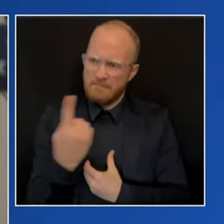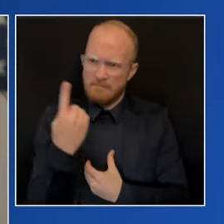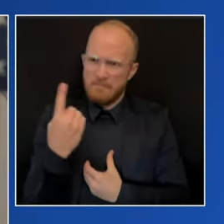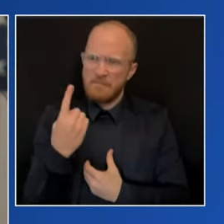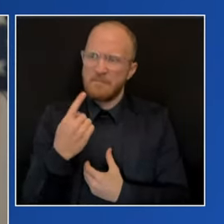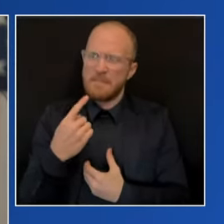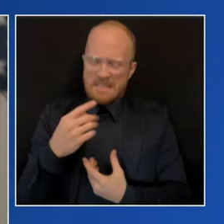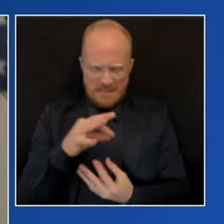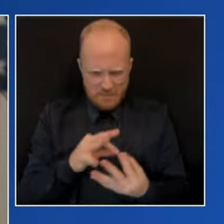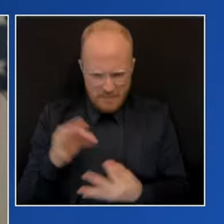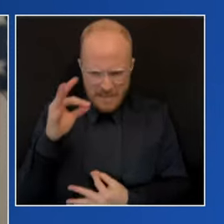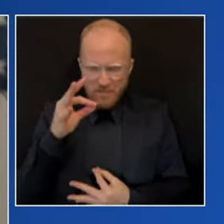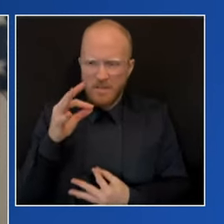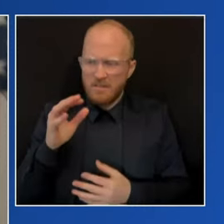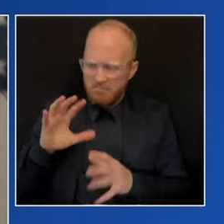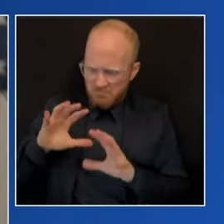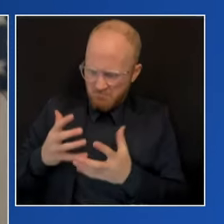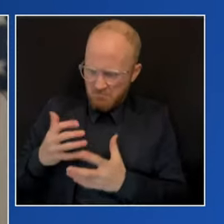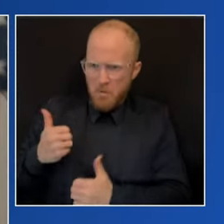spirit of the troops he was leading.